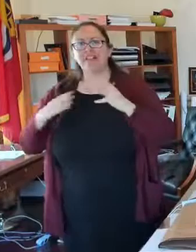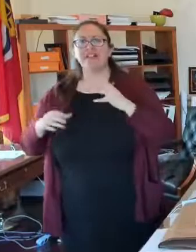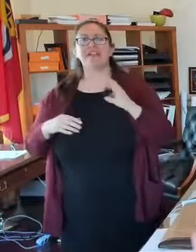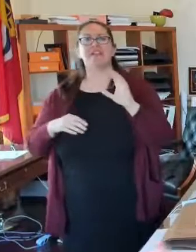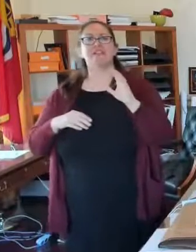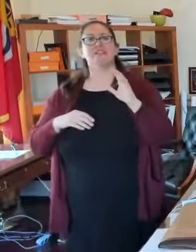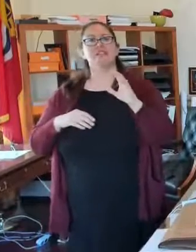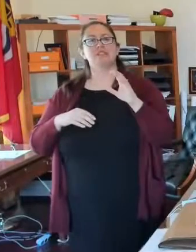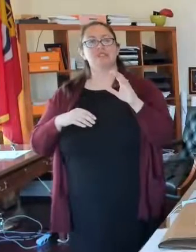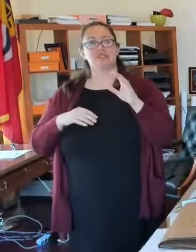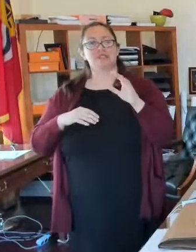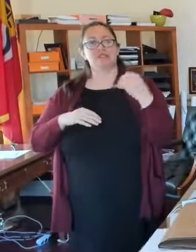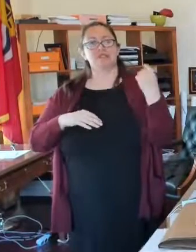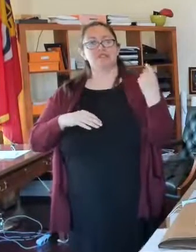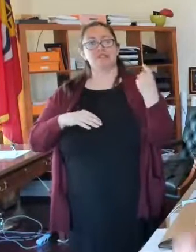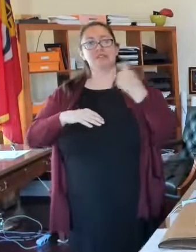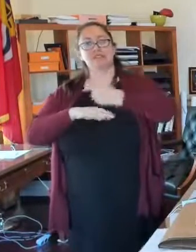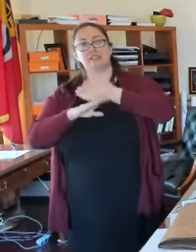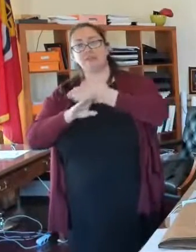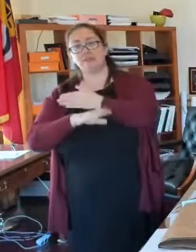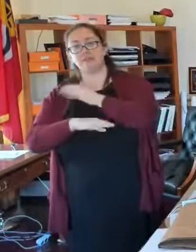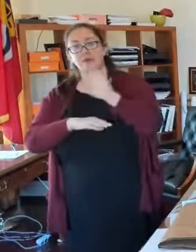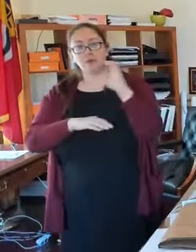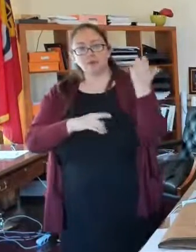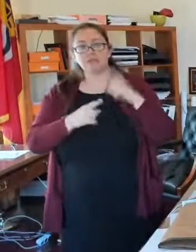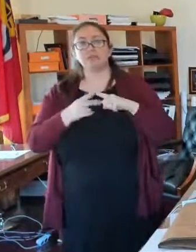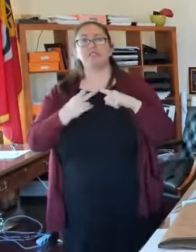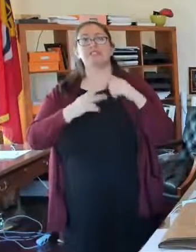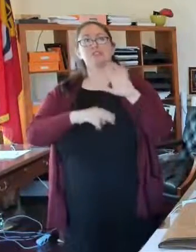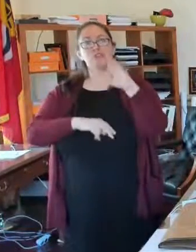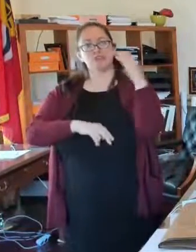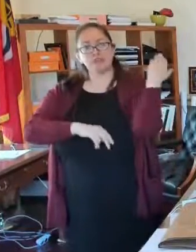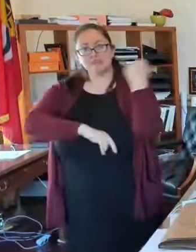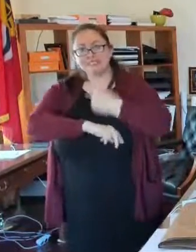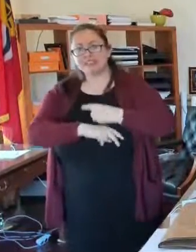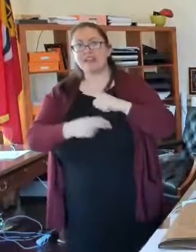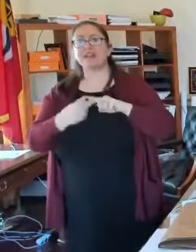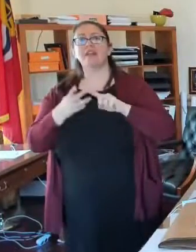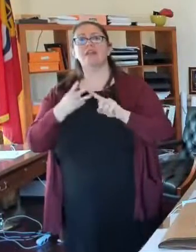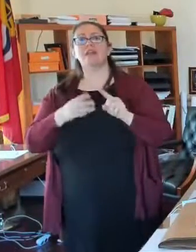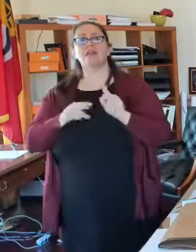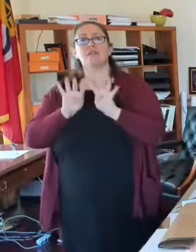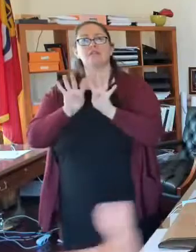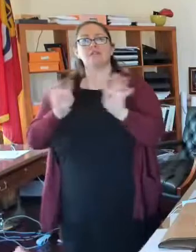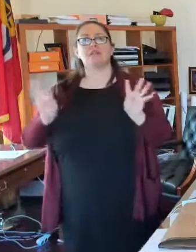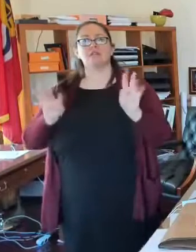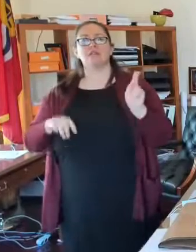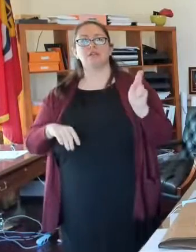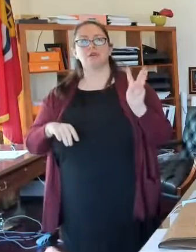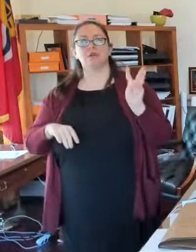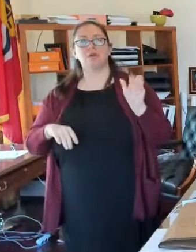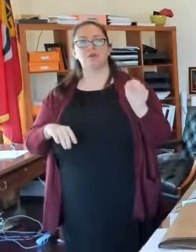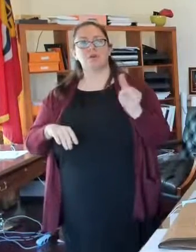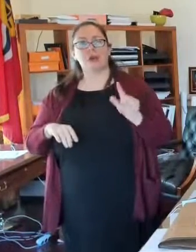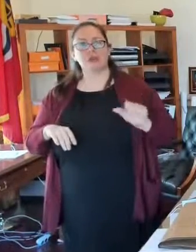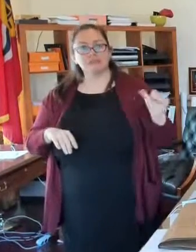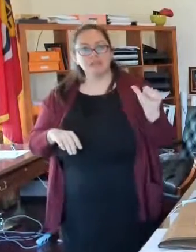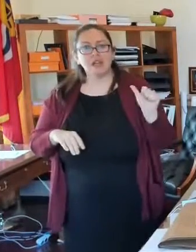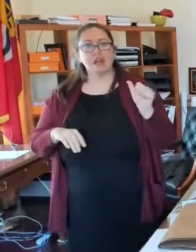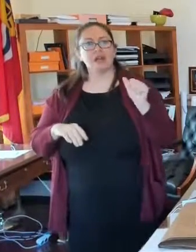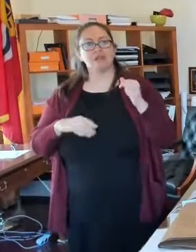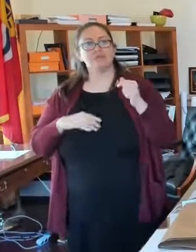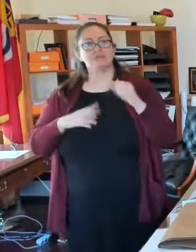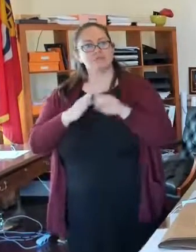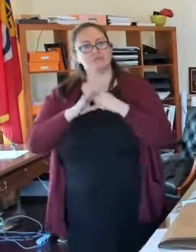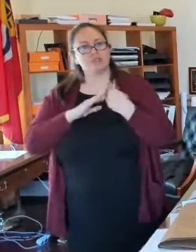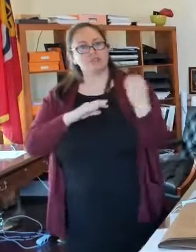Christmas Eve, Christmas Day. Kwanzaa begins on Saturday. And then, of course, next week we roll right